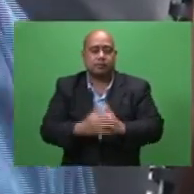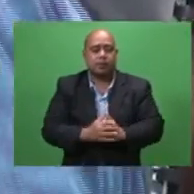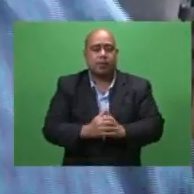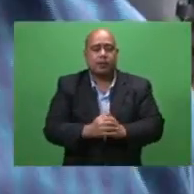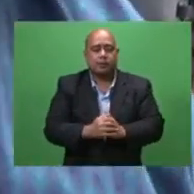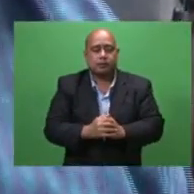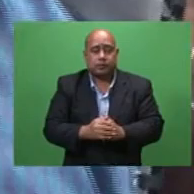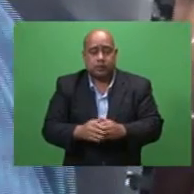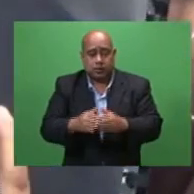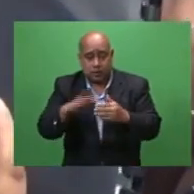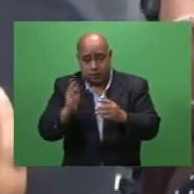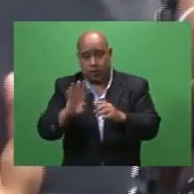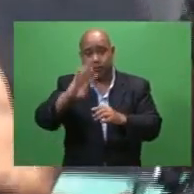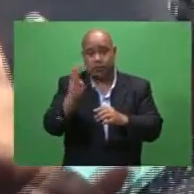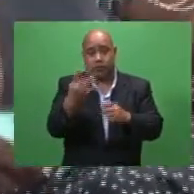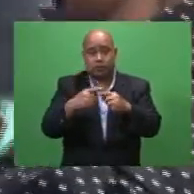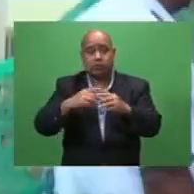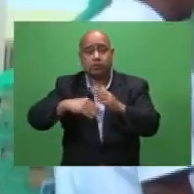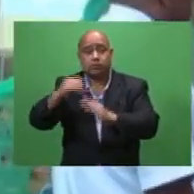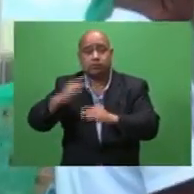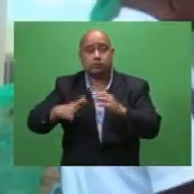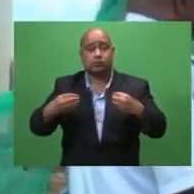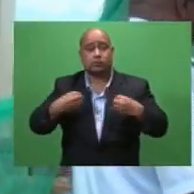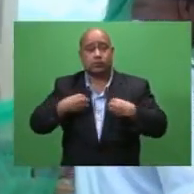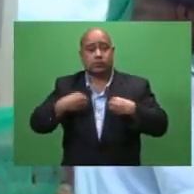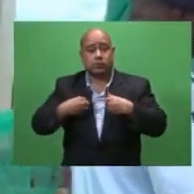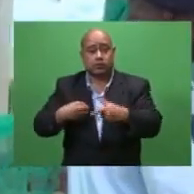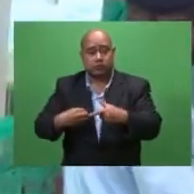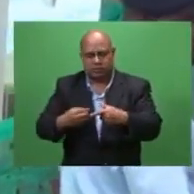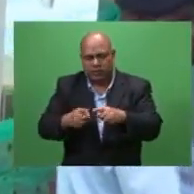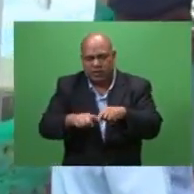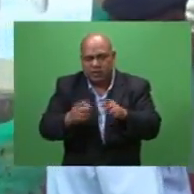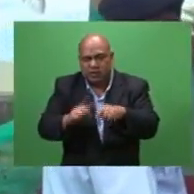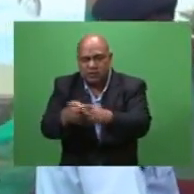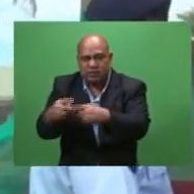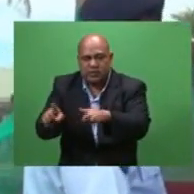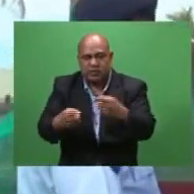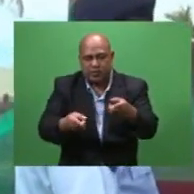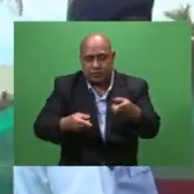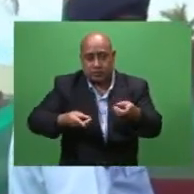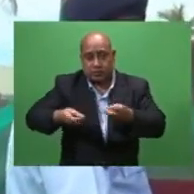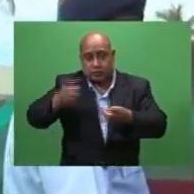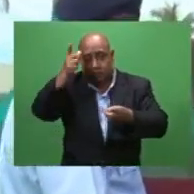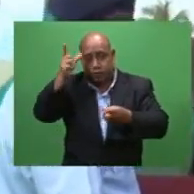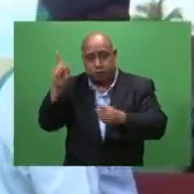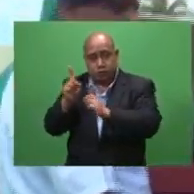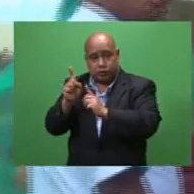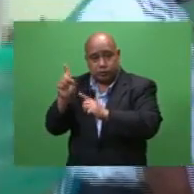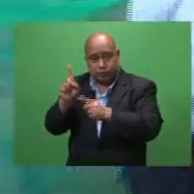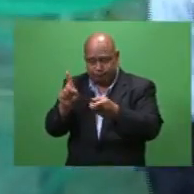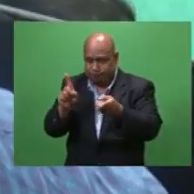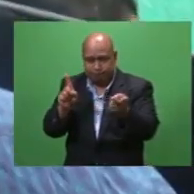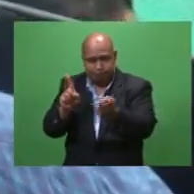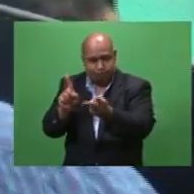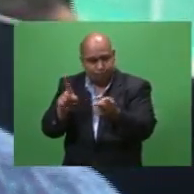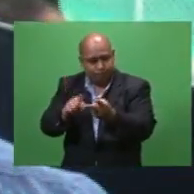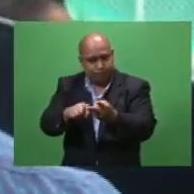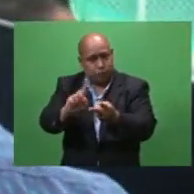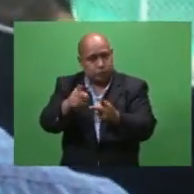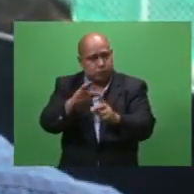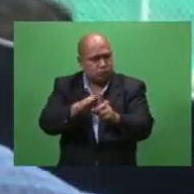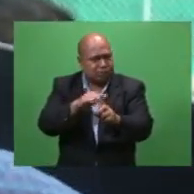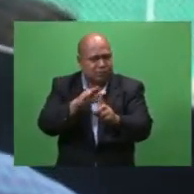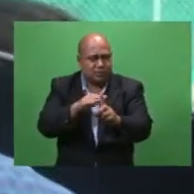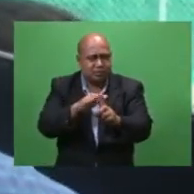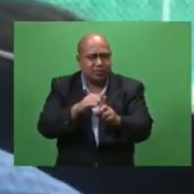case, manager of Business Equipment Limited, Rimal Chand, and director Ranjini Chand are charged with 2 counts of bribery. It's alleged the total